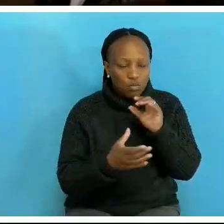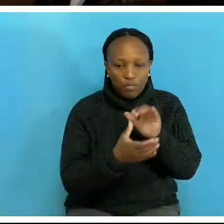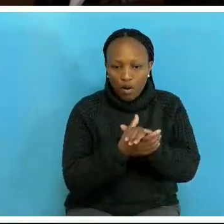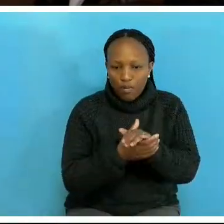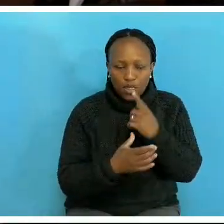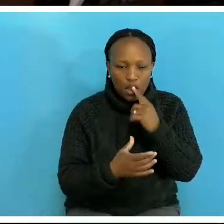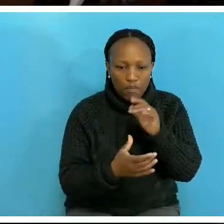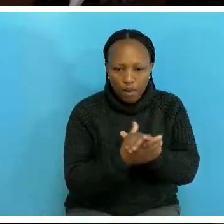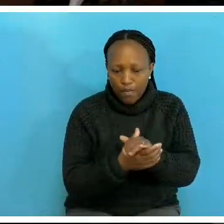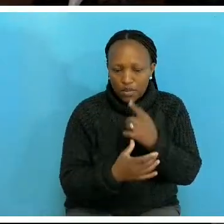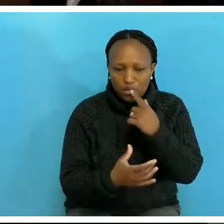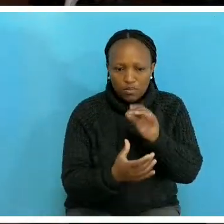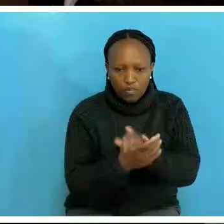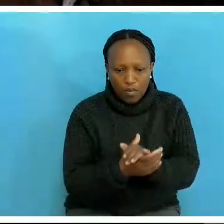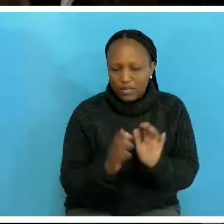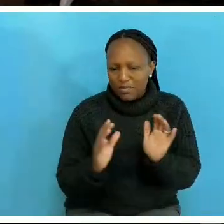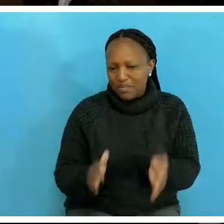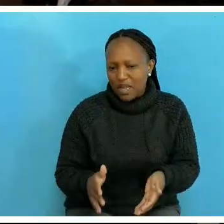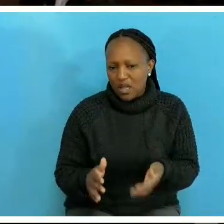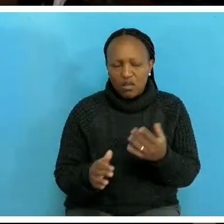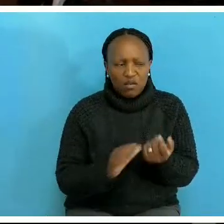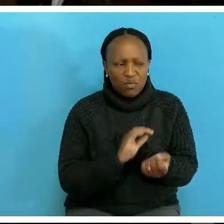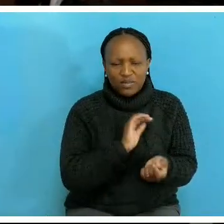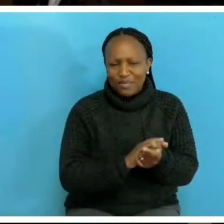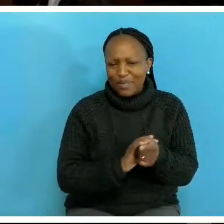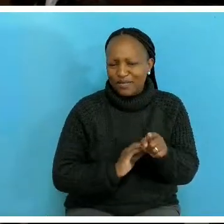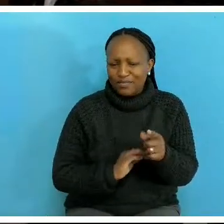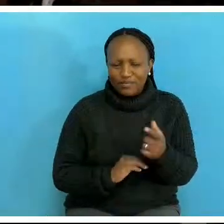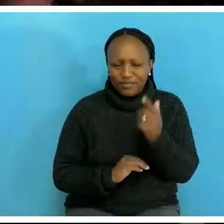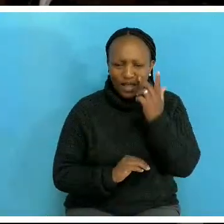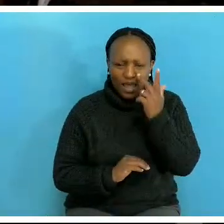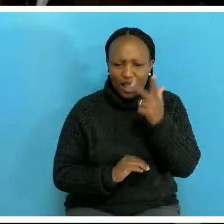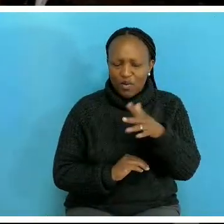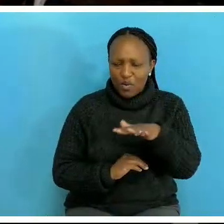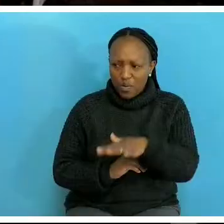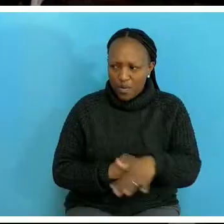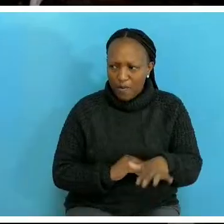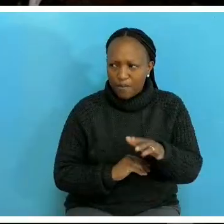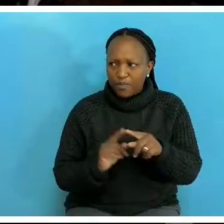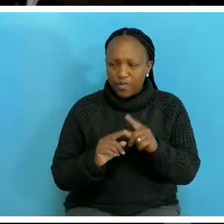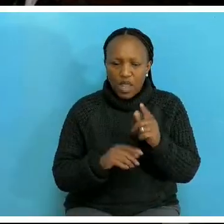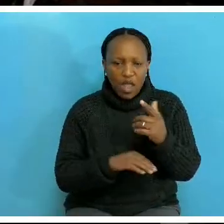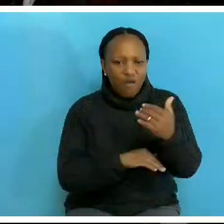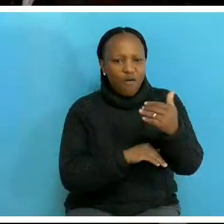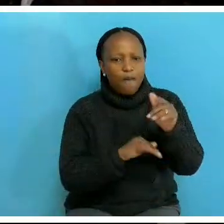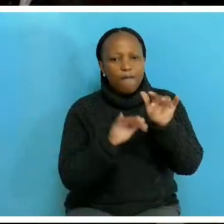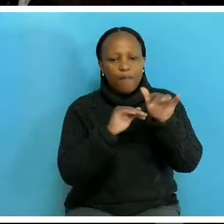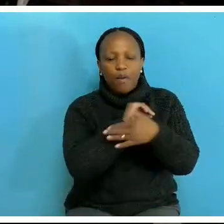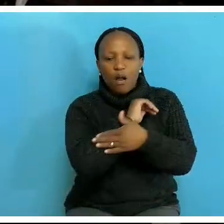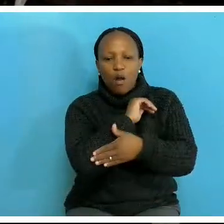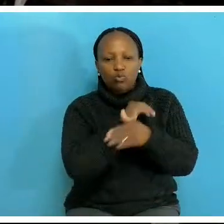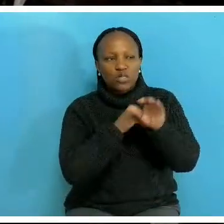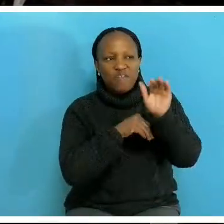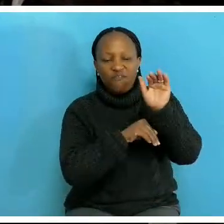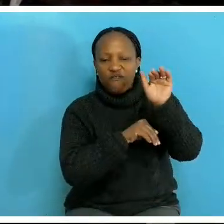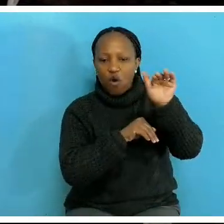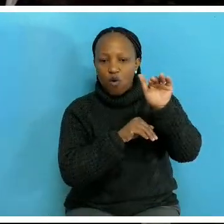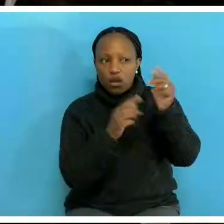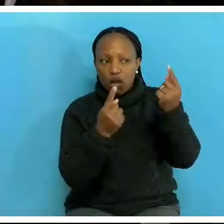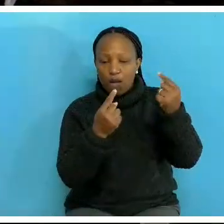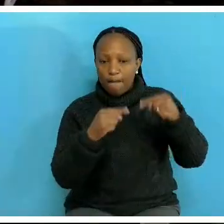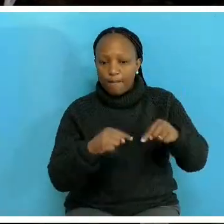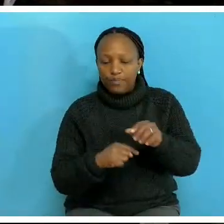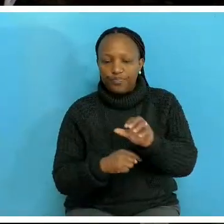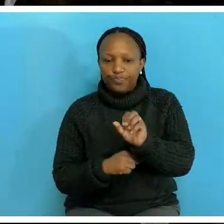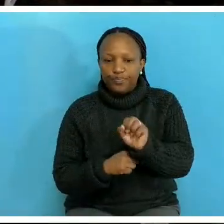in, promise here out. What is happening here in Eldorado Park? The foreigners that are having this spaza shops, and one of you guys